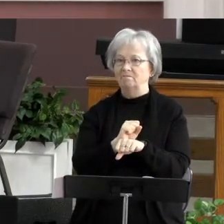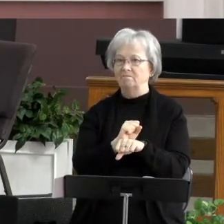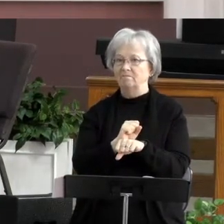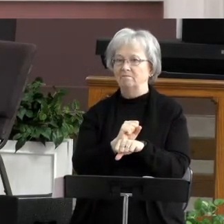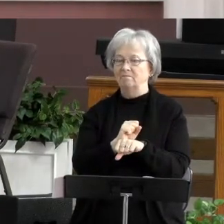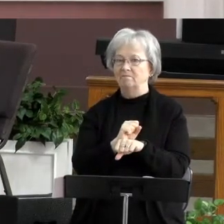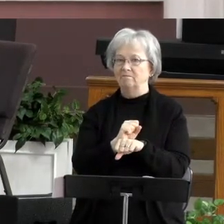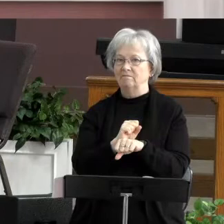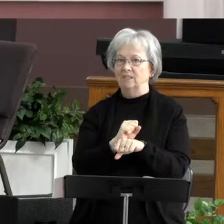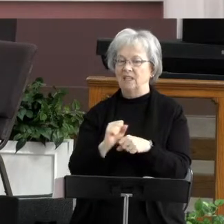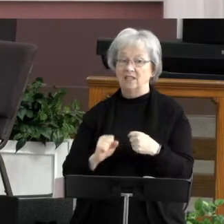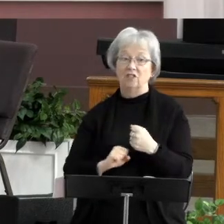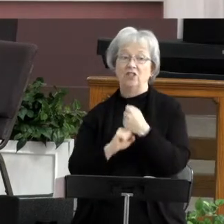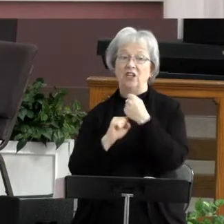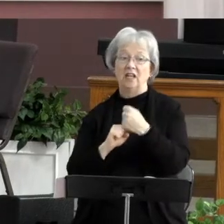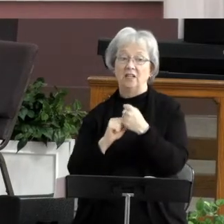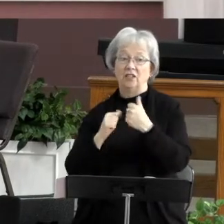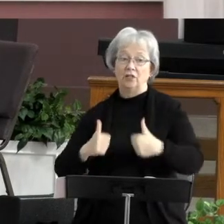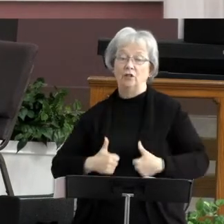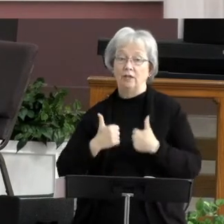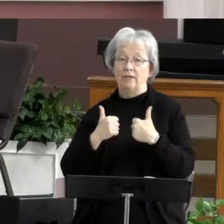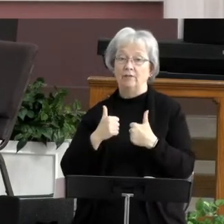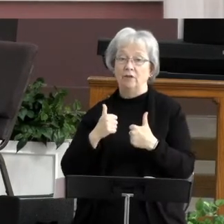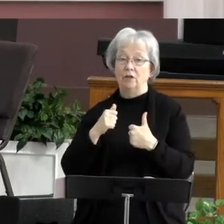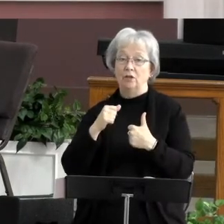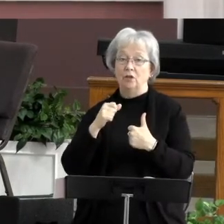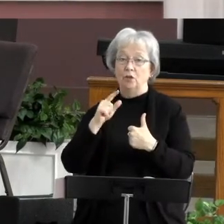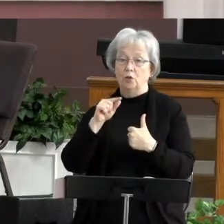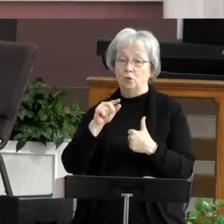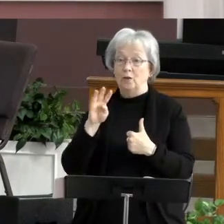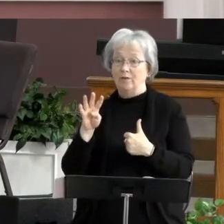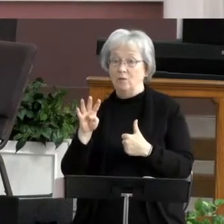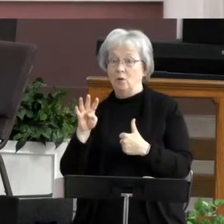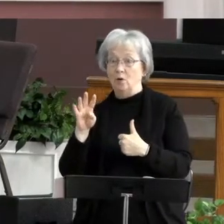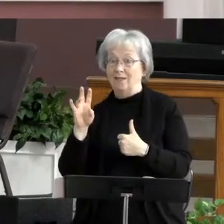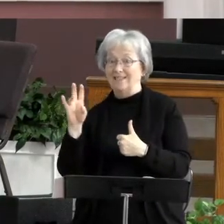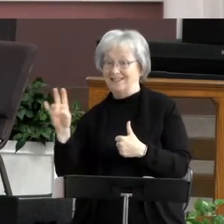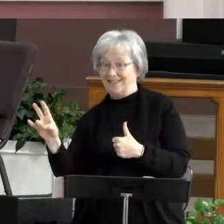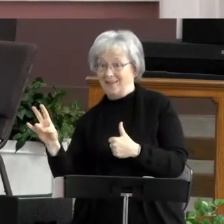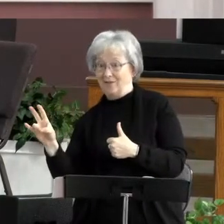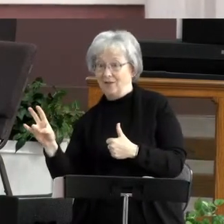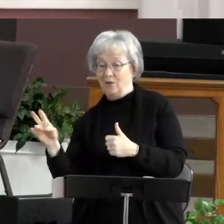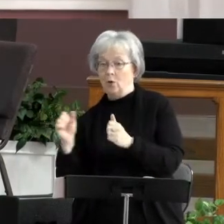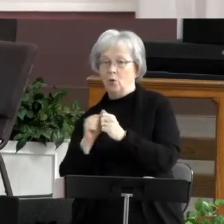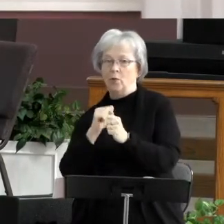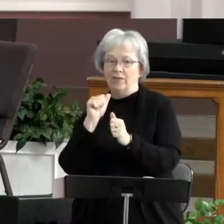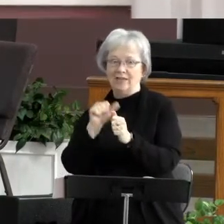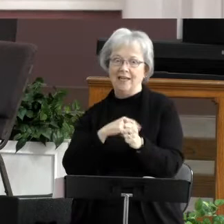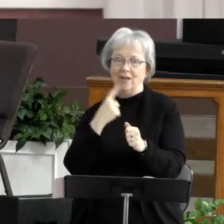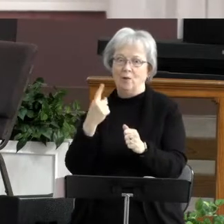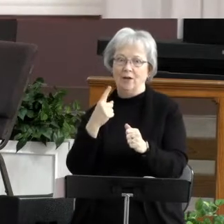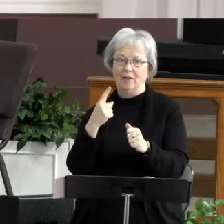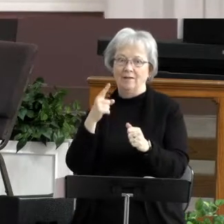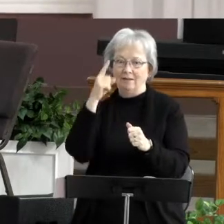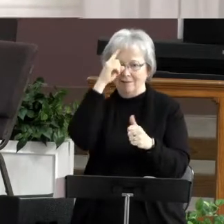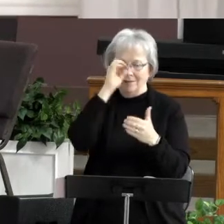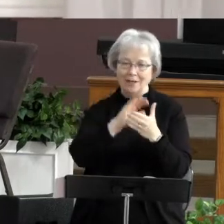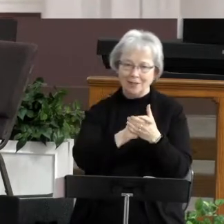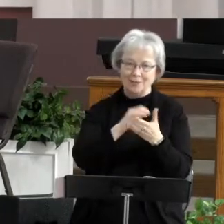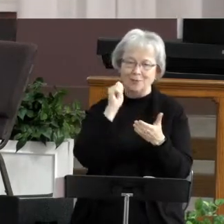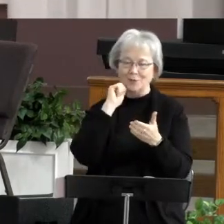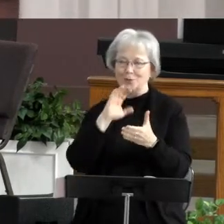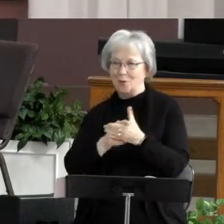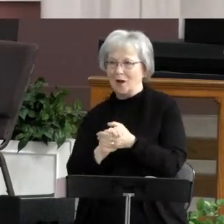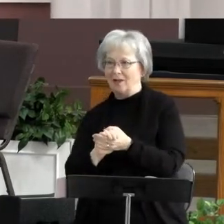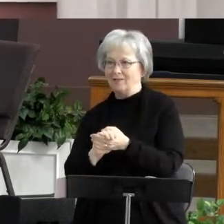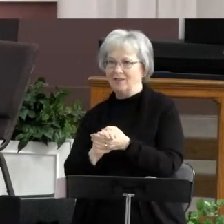It's challenging to live 24/7 with anybody. Husbands and wives, sometimes you